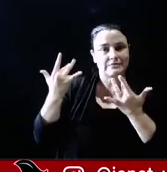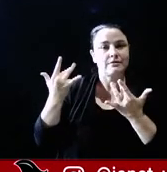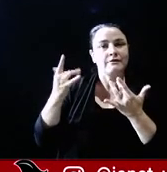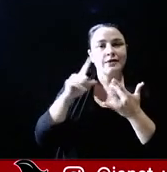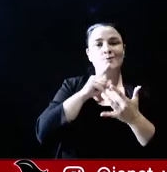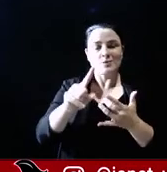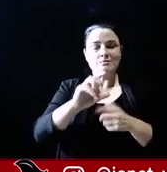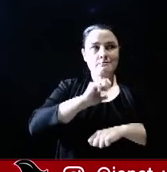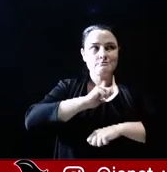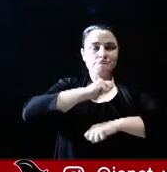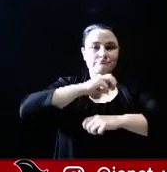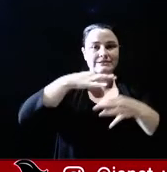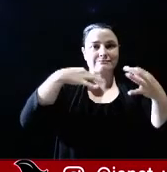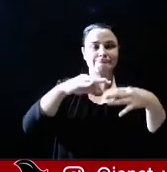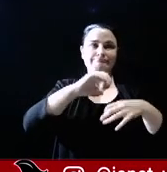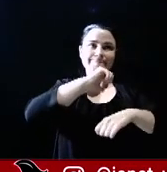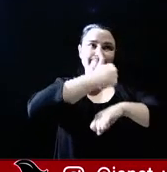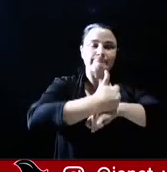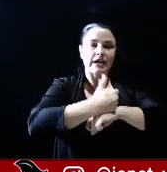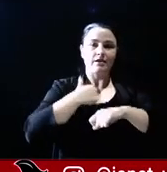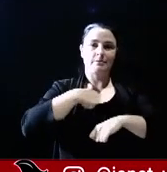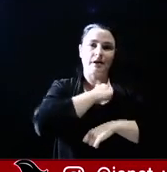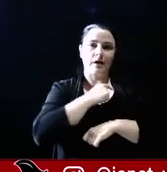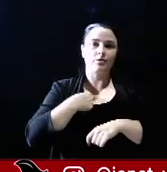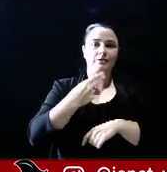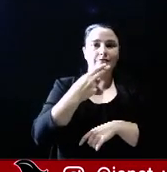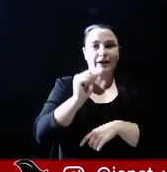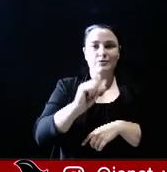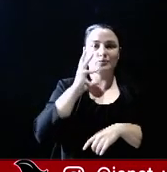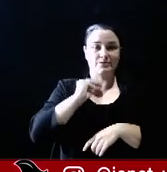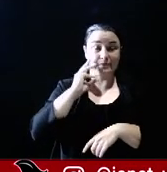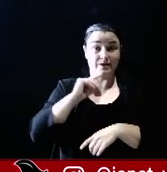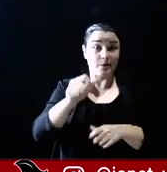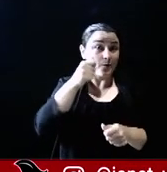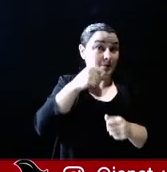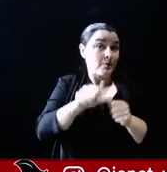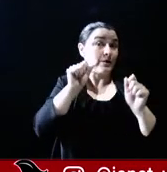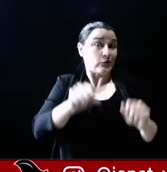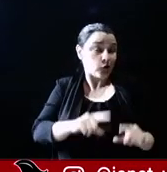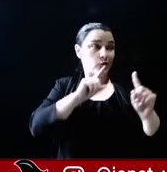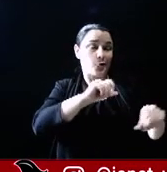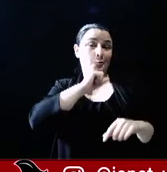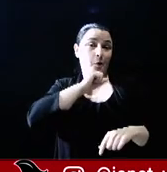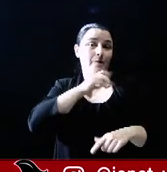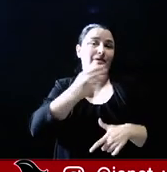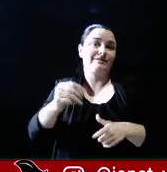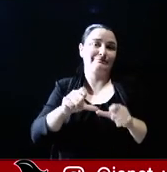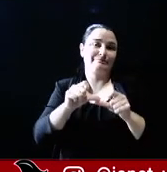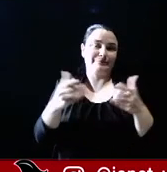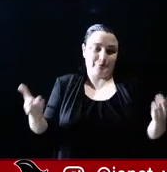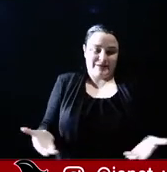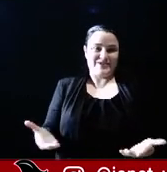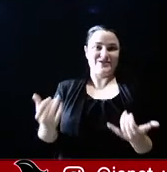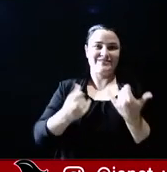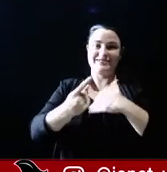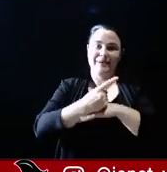school. And don't take for granted the fact that we were still able to attend prom and be here today despite our current